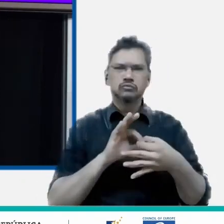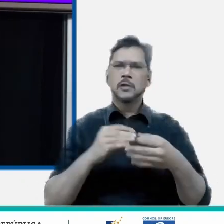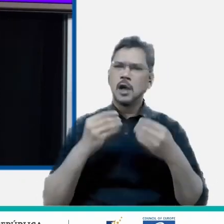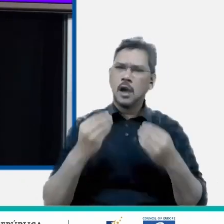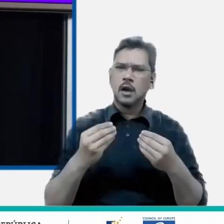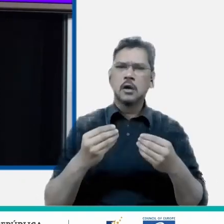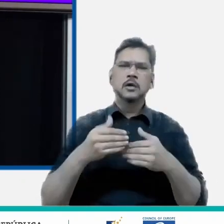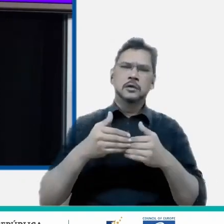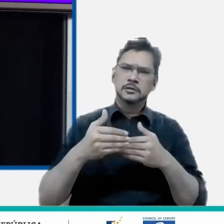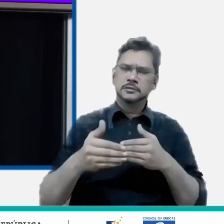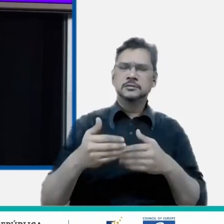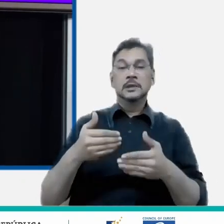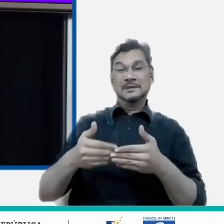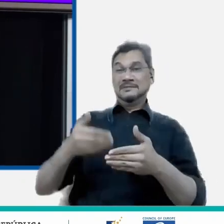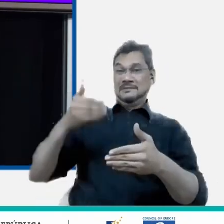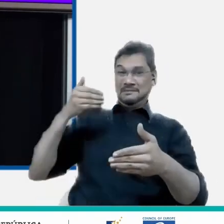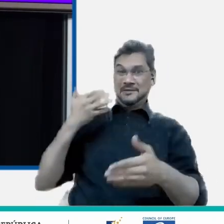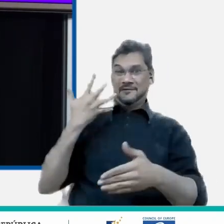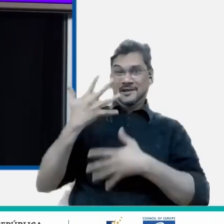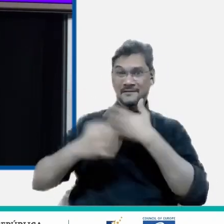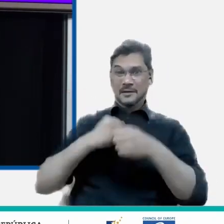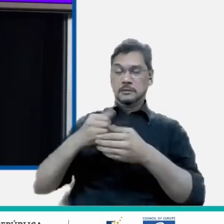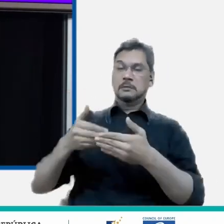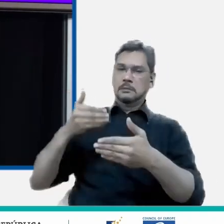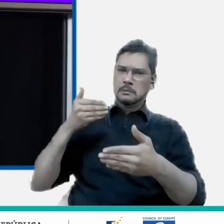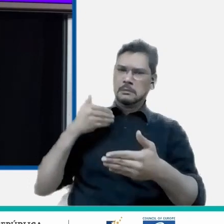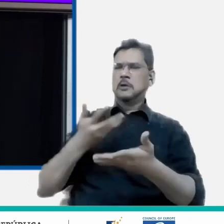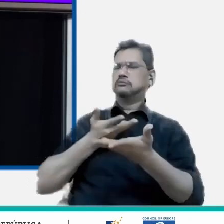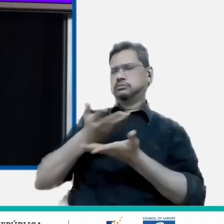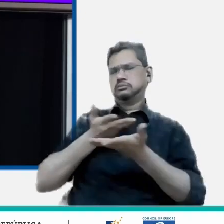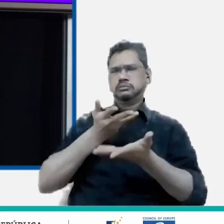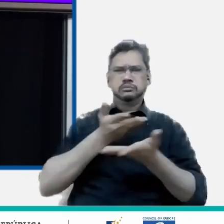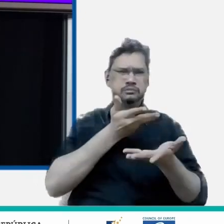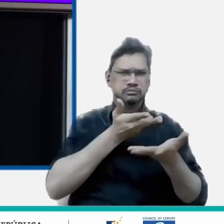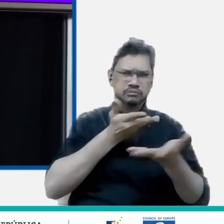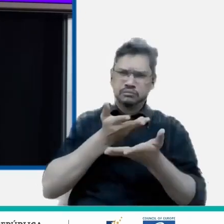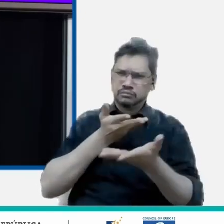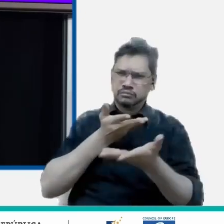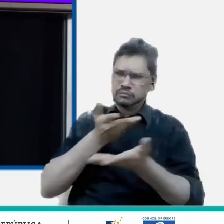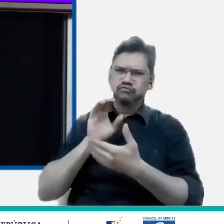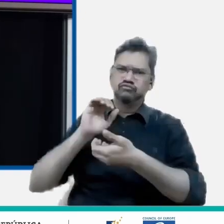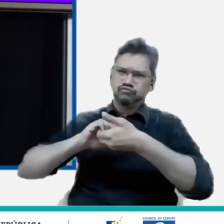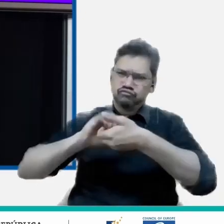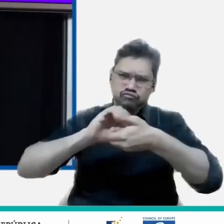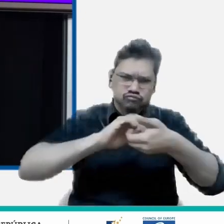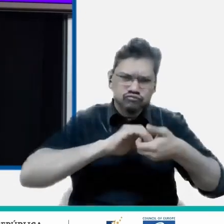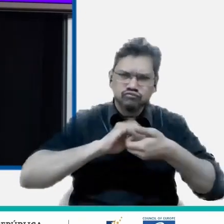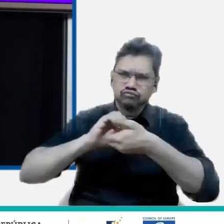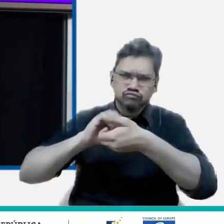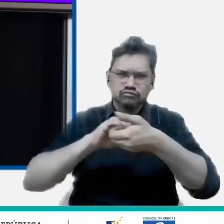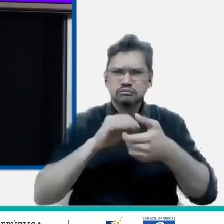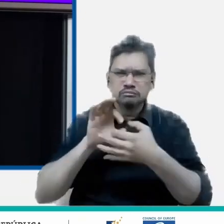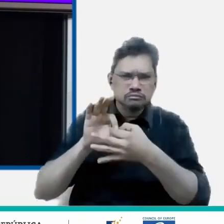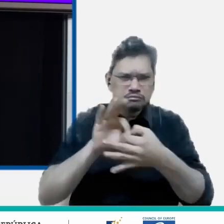and collaboration. But I think now as we move further forward, as we're hearing from you, but also we had